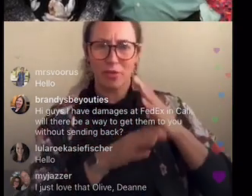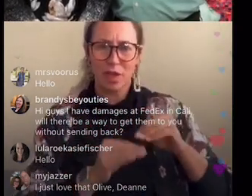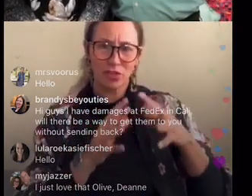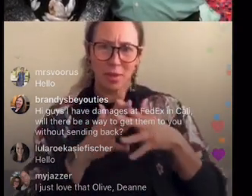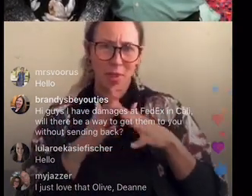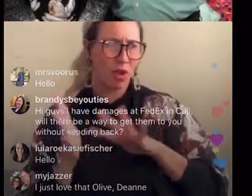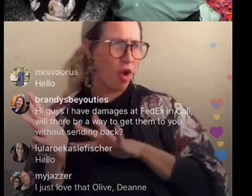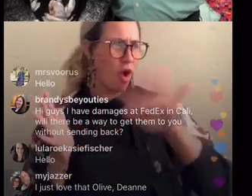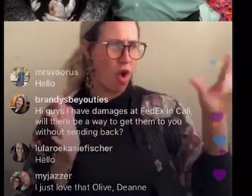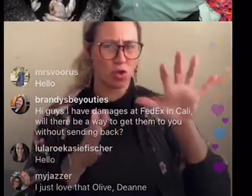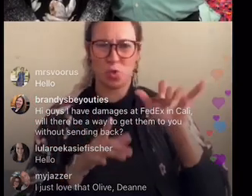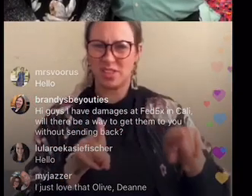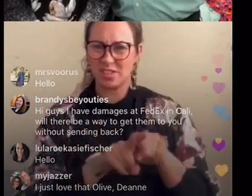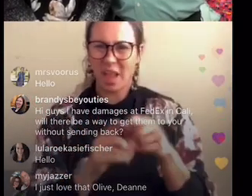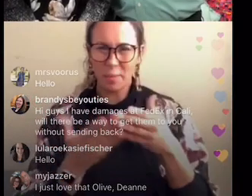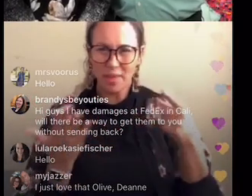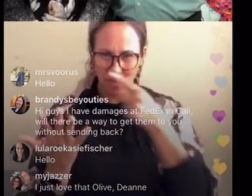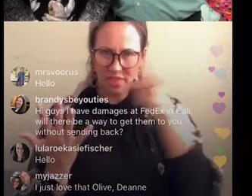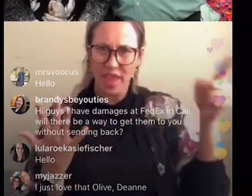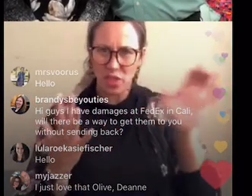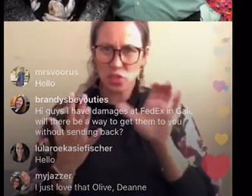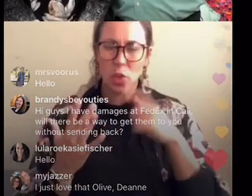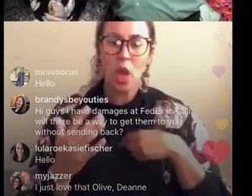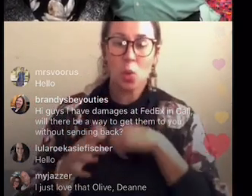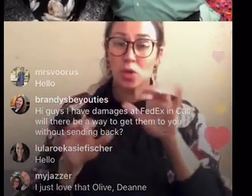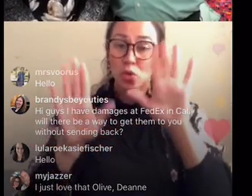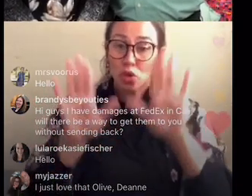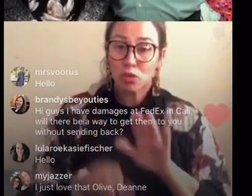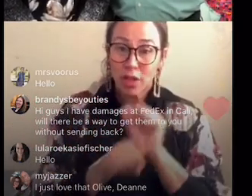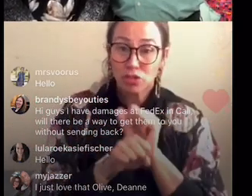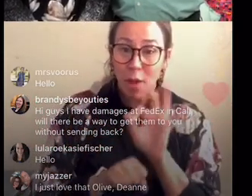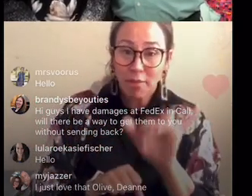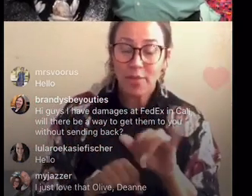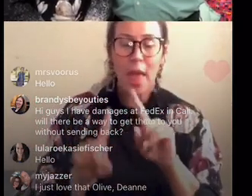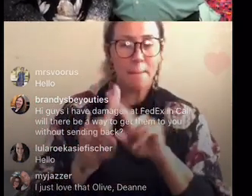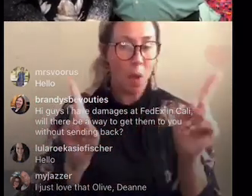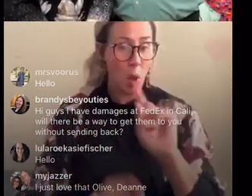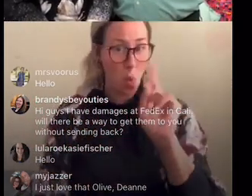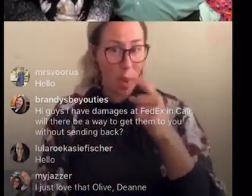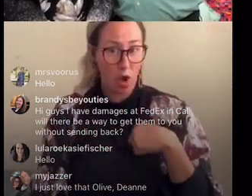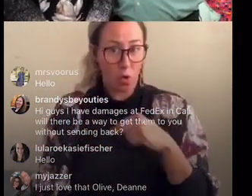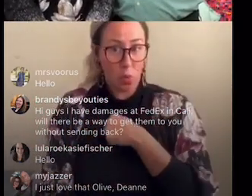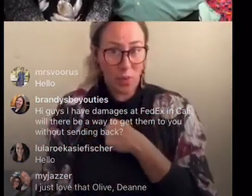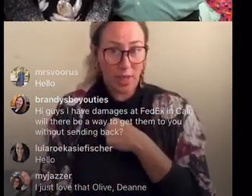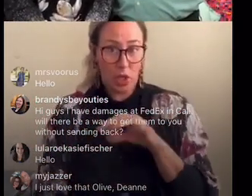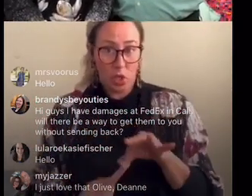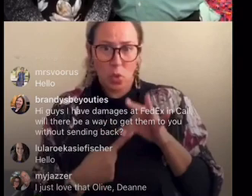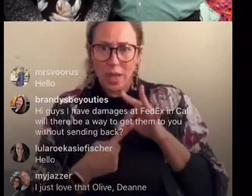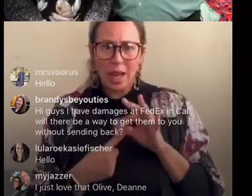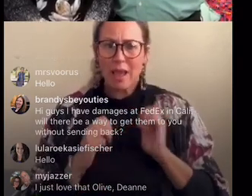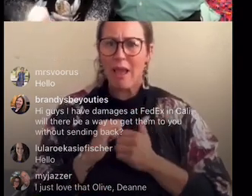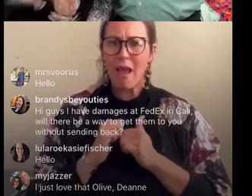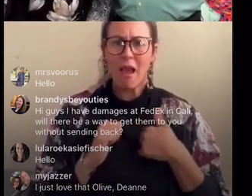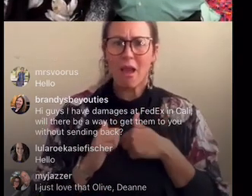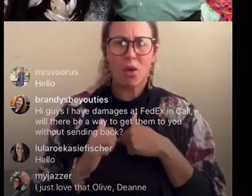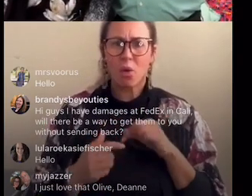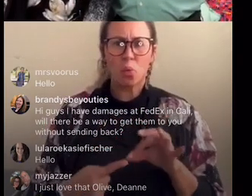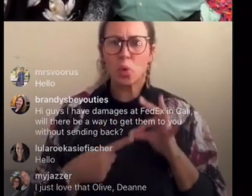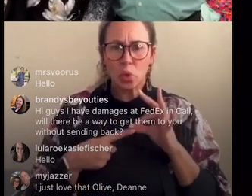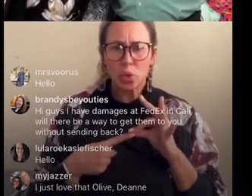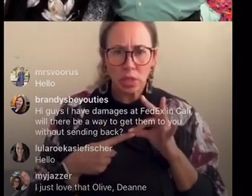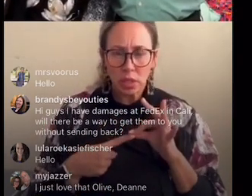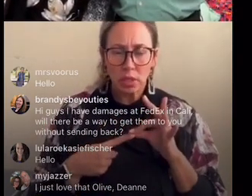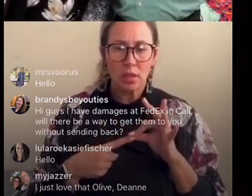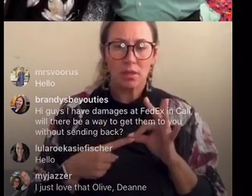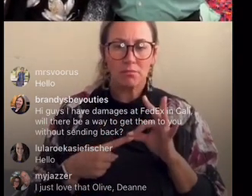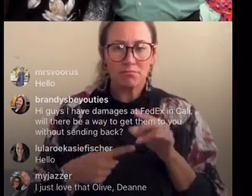Everybody works hard at those things. And we do a really great job of that. But where are we unique? We are unique in that you have